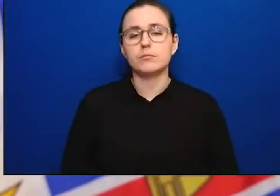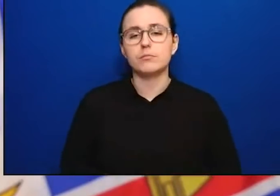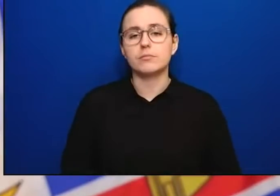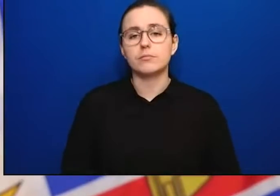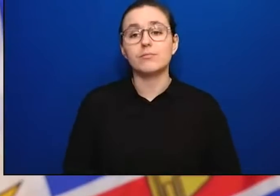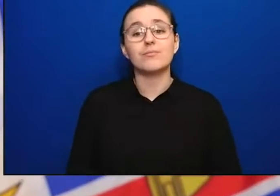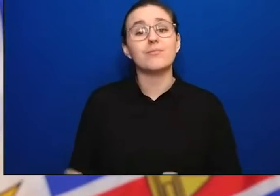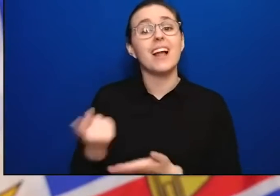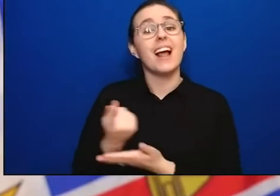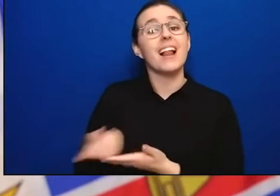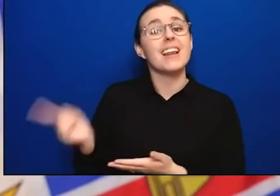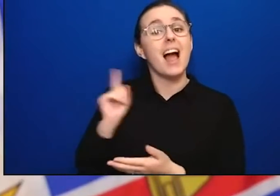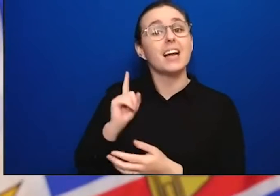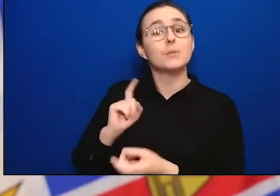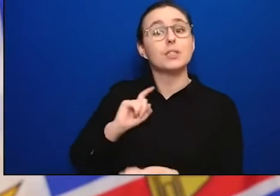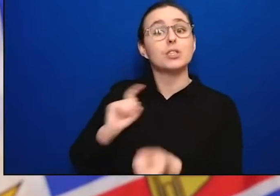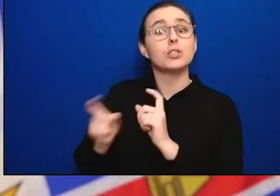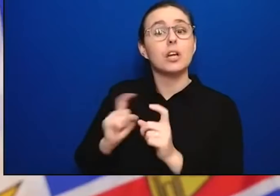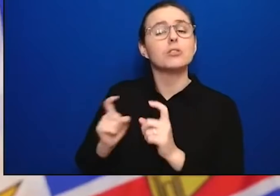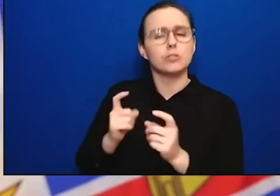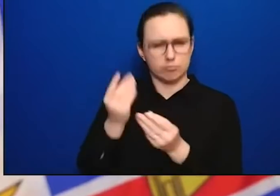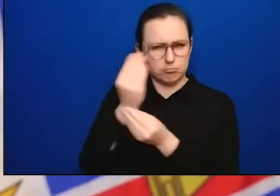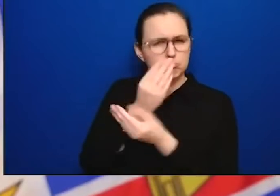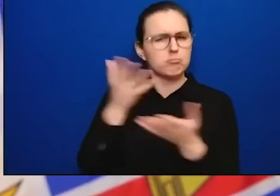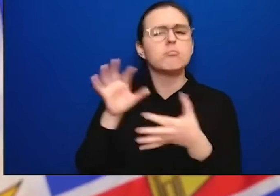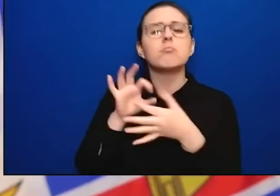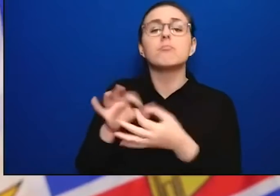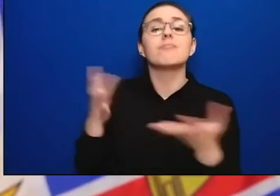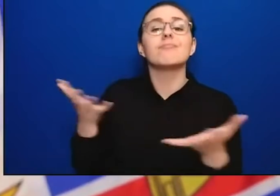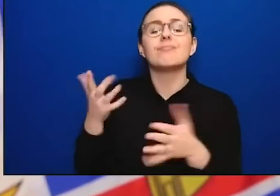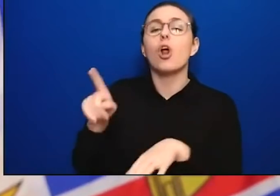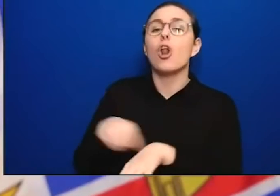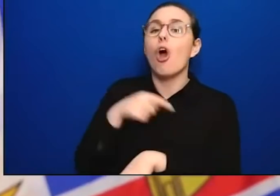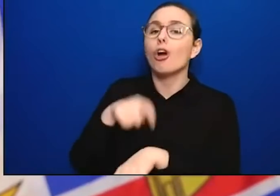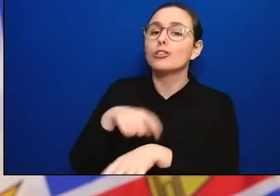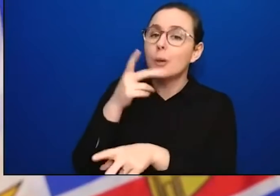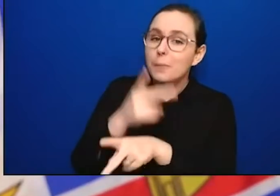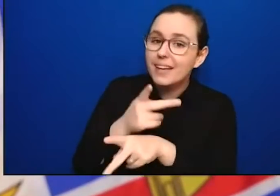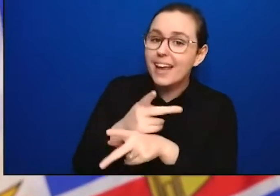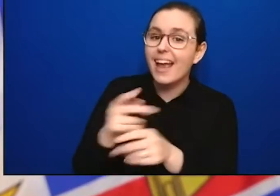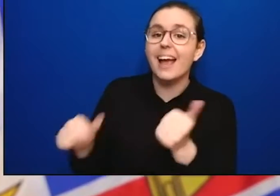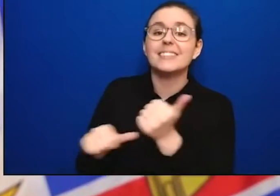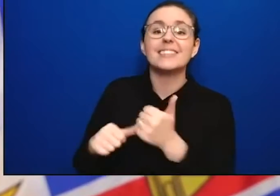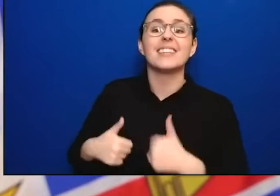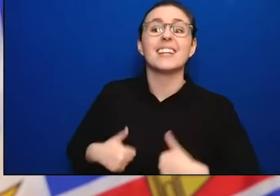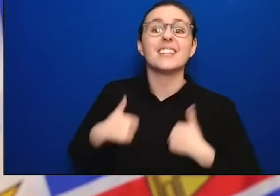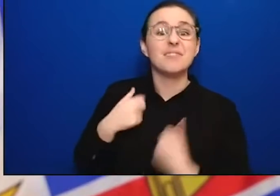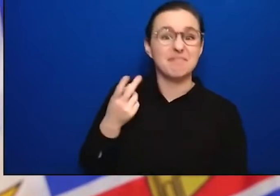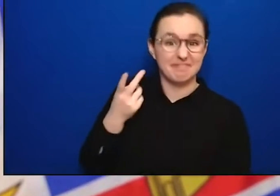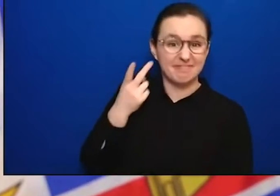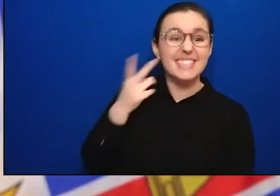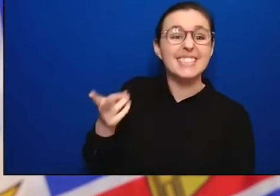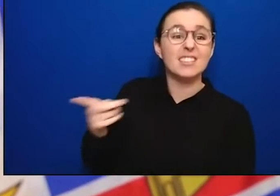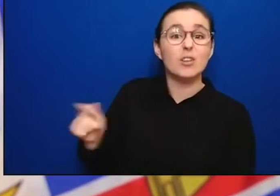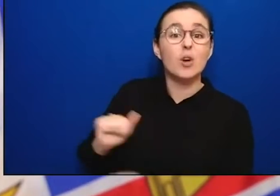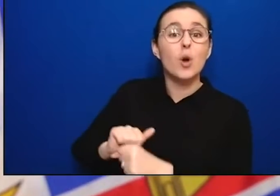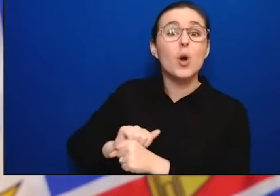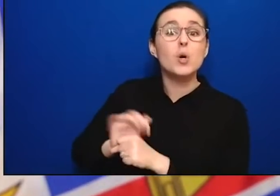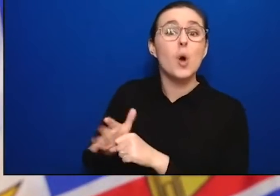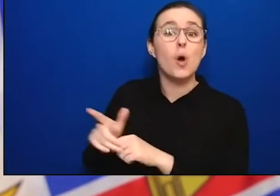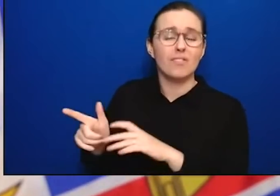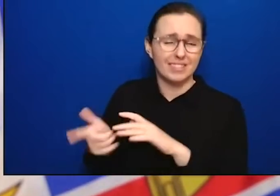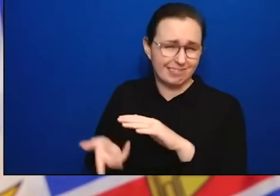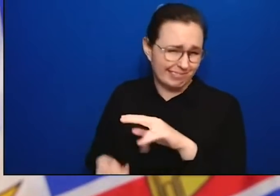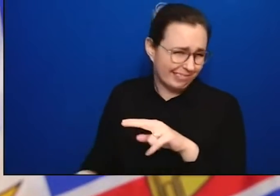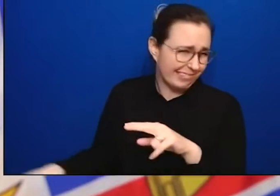step with the changes that we saw last week, we also shared that our long-term care and assisted living facilities have seen a sharp